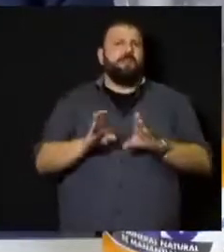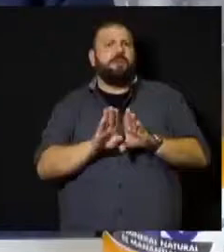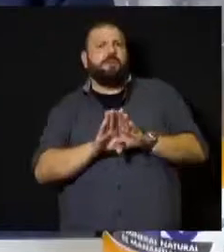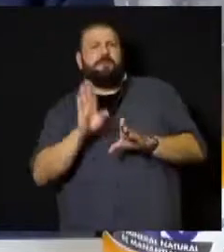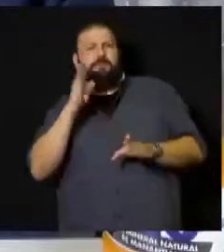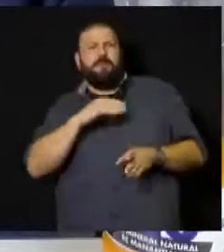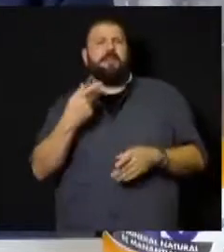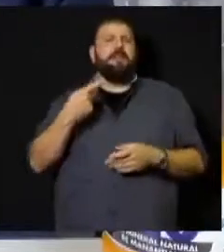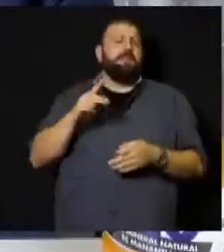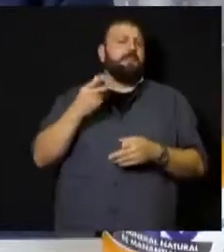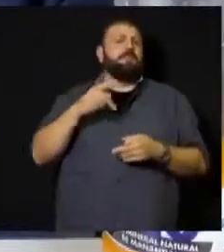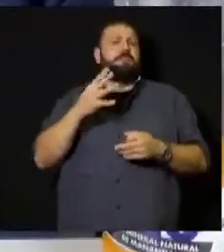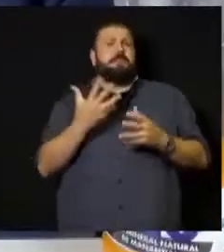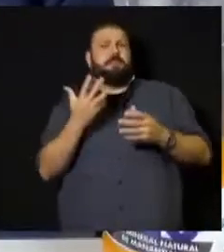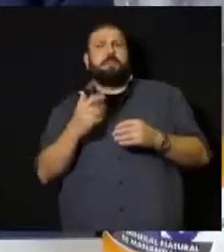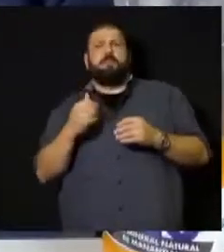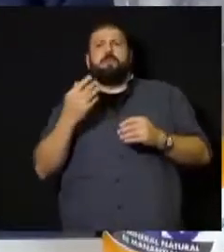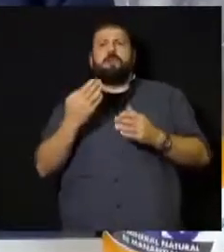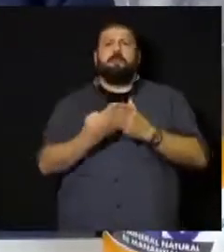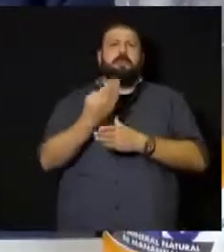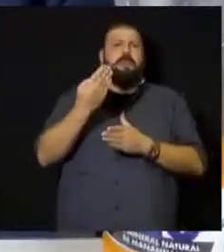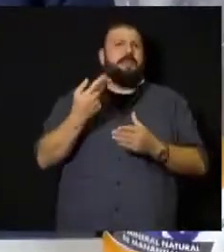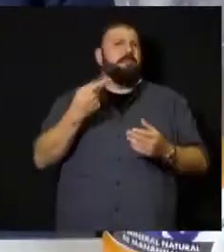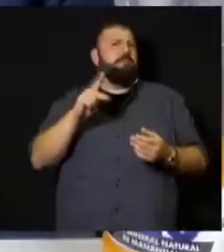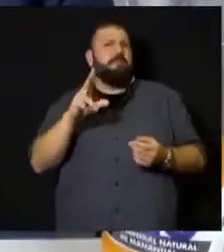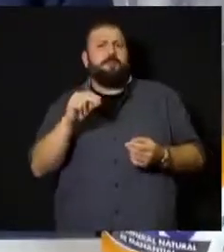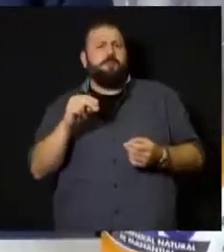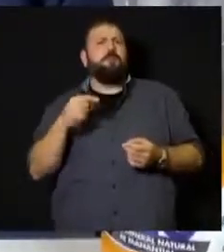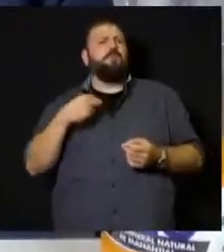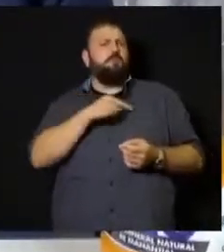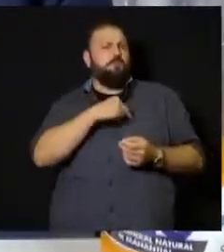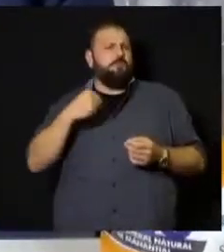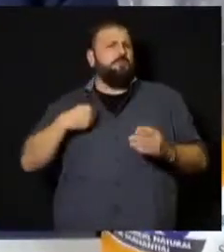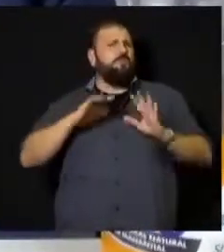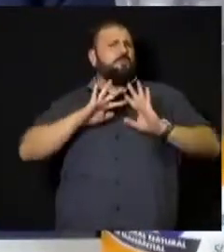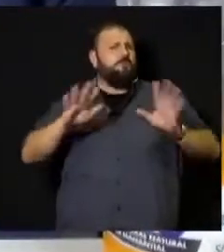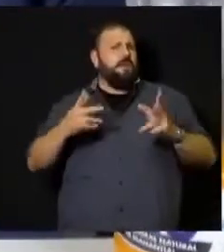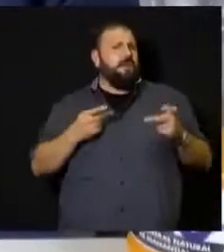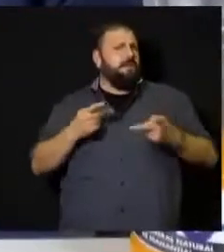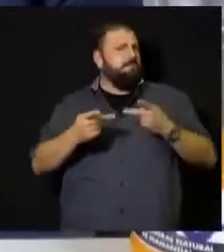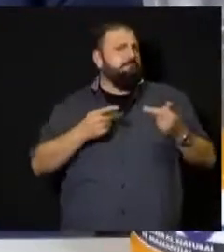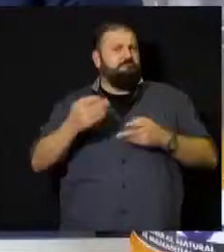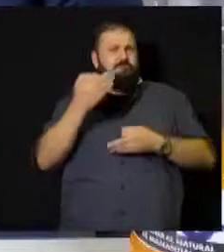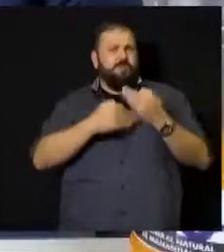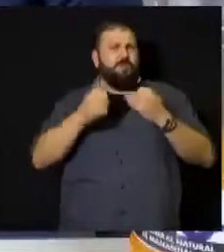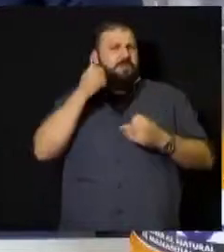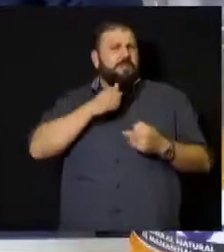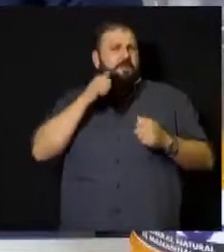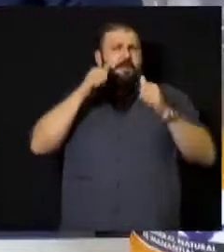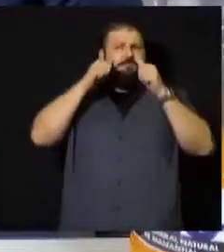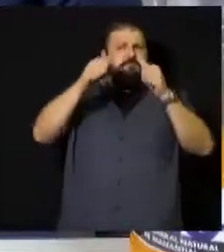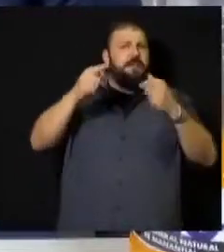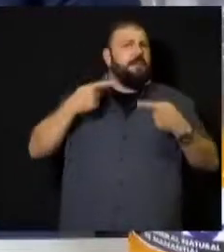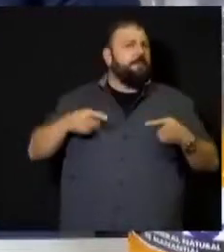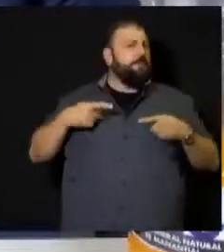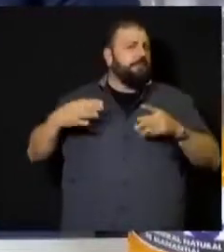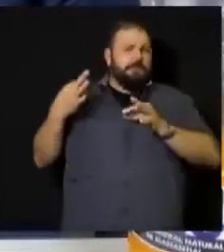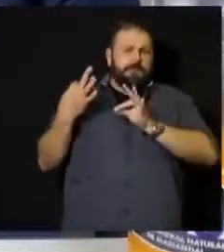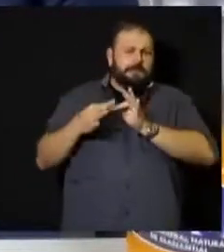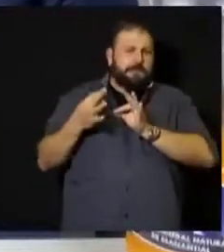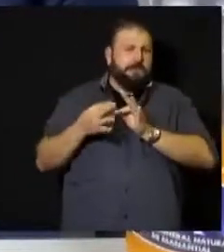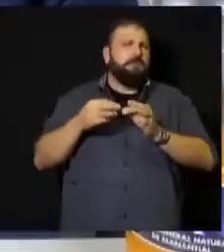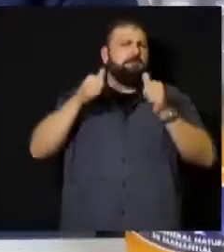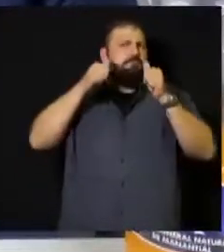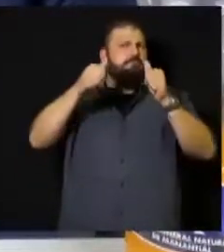not feeling a little well. Yeah, we'll do it at 5. No, tomorrow at 6. No, what we have done is to be constant.